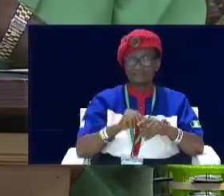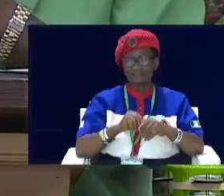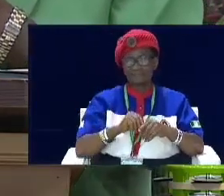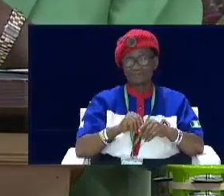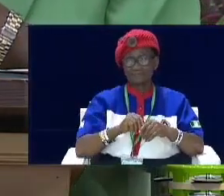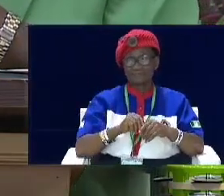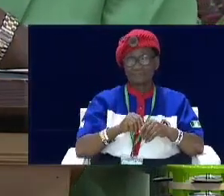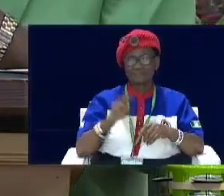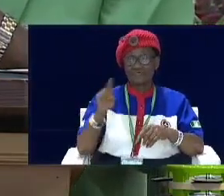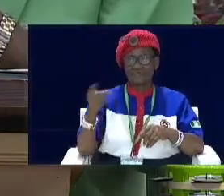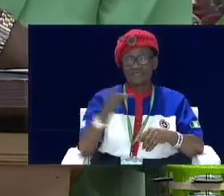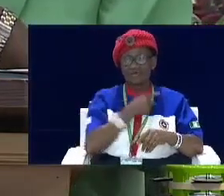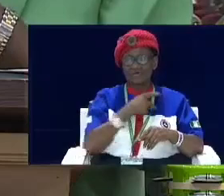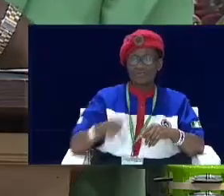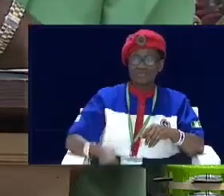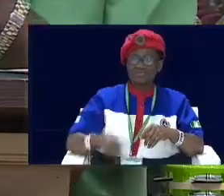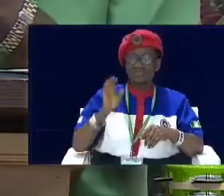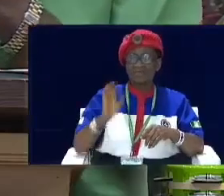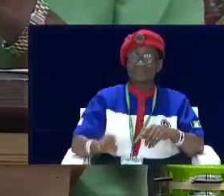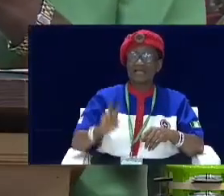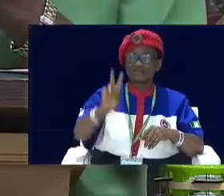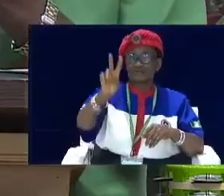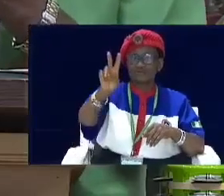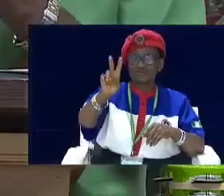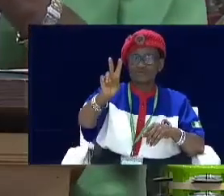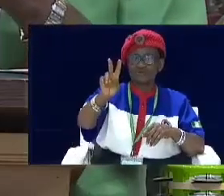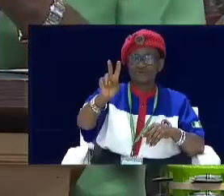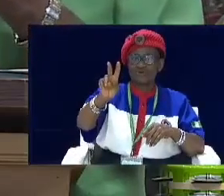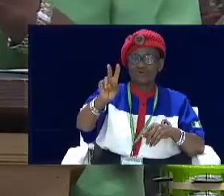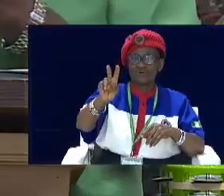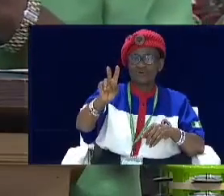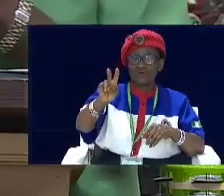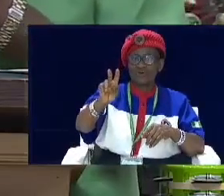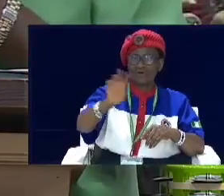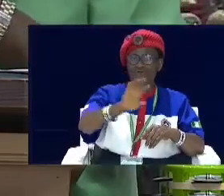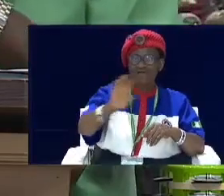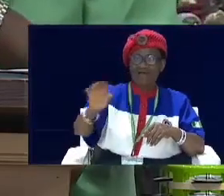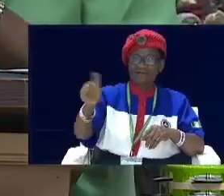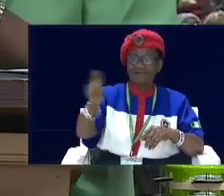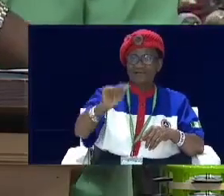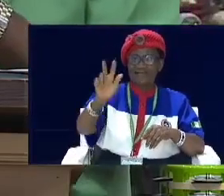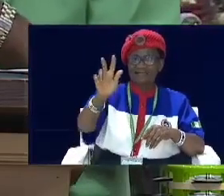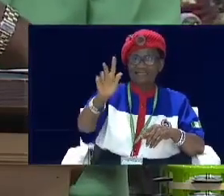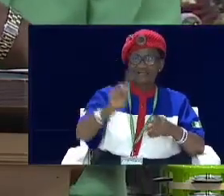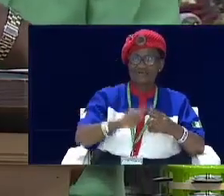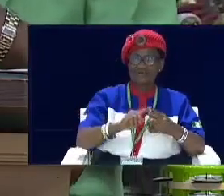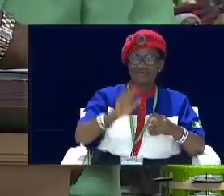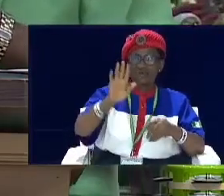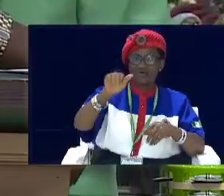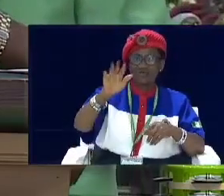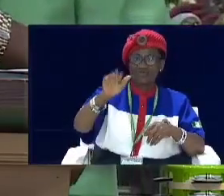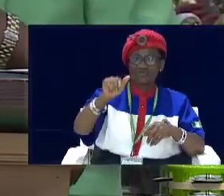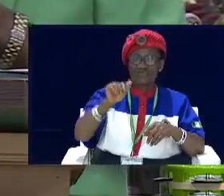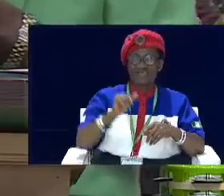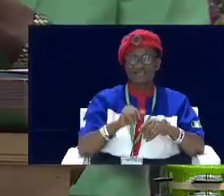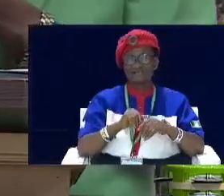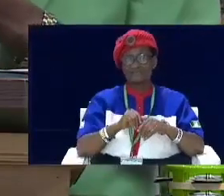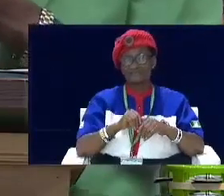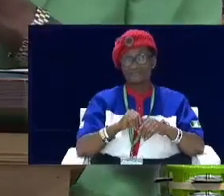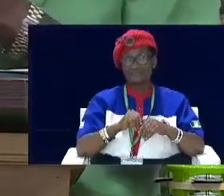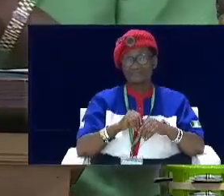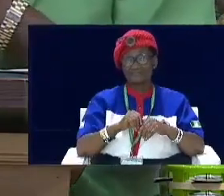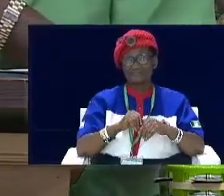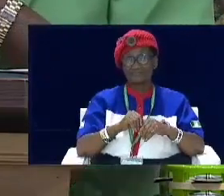keji. 2 Kings chapter 2. Iwe oba keji ori keji. From verse 13 to 15. Lati ese ketala de ike